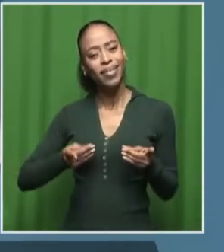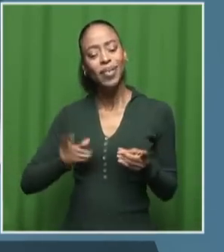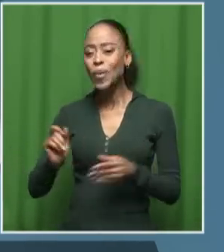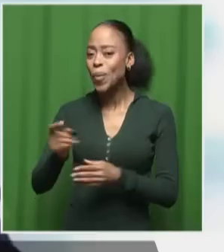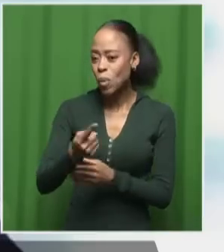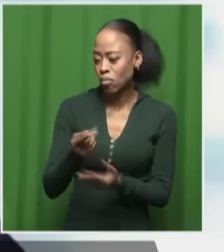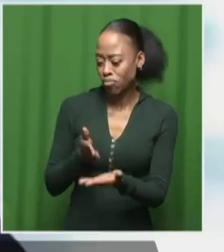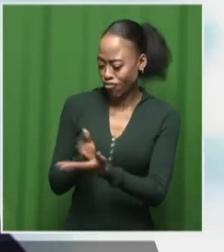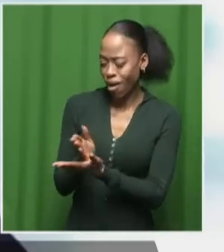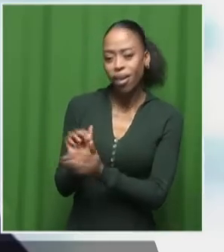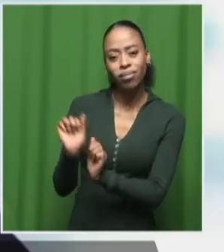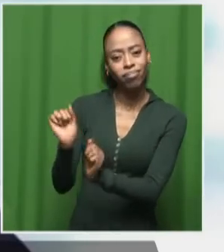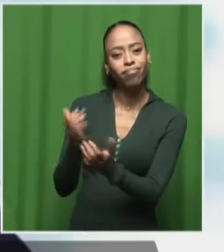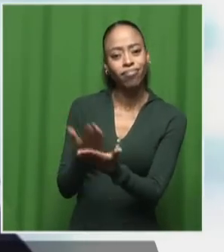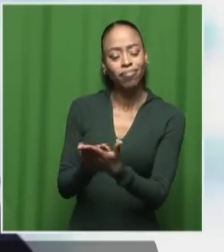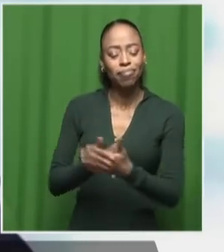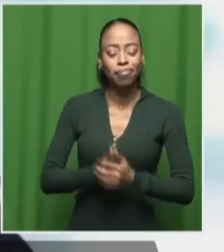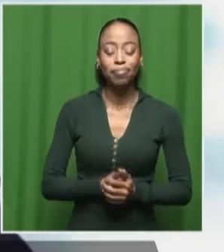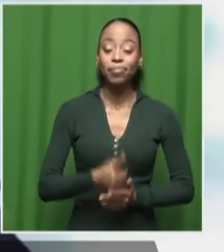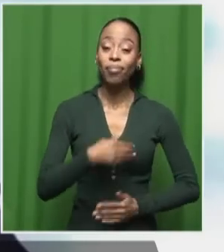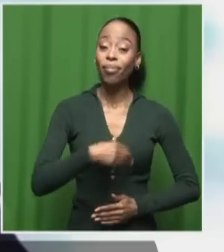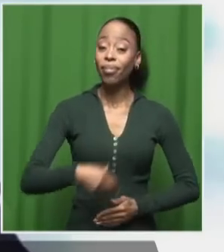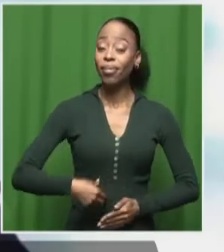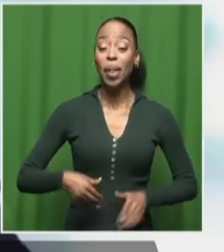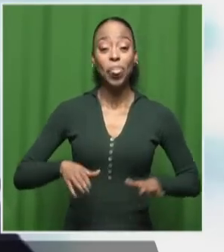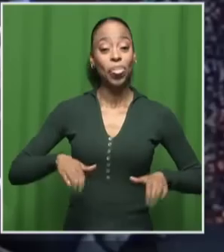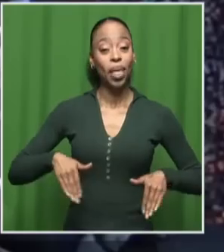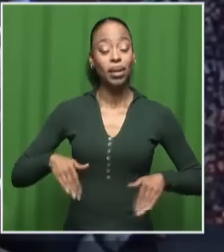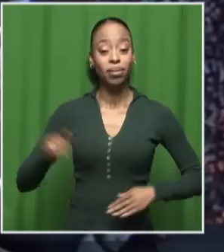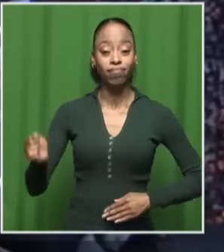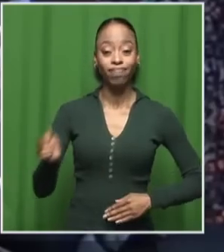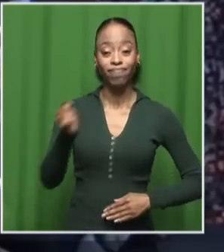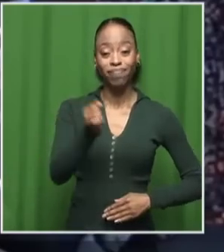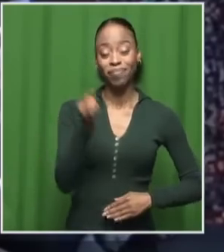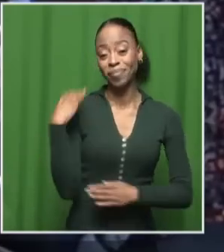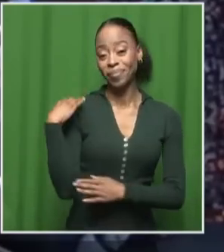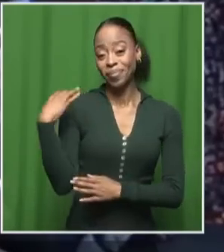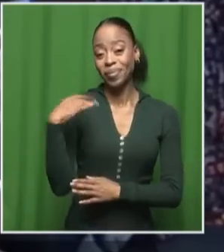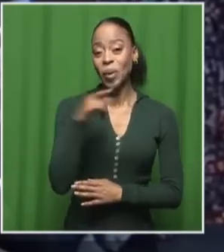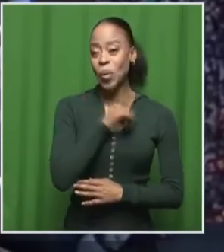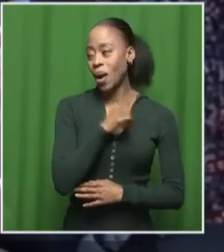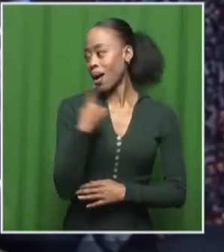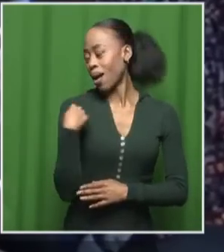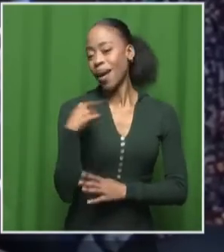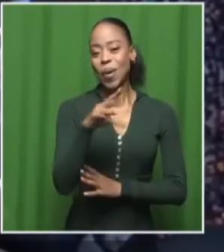within his prerogative. The President is yet to appoint his new executive following his inauguration on